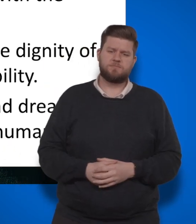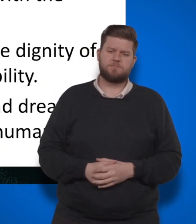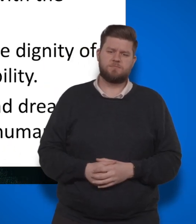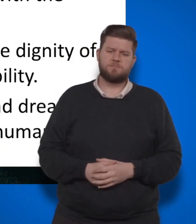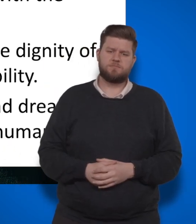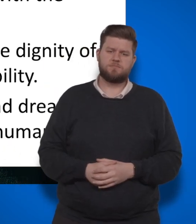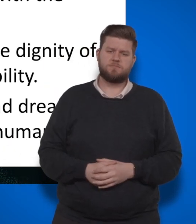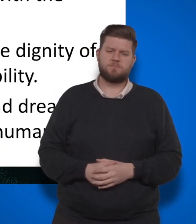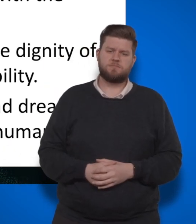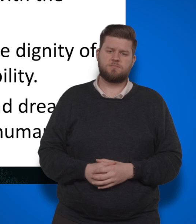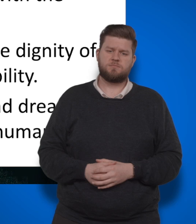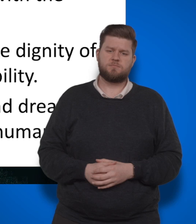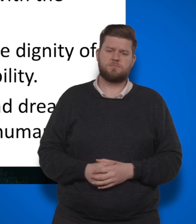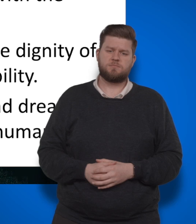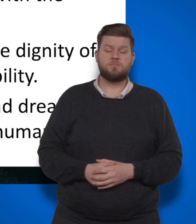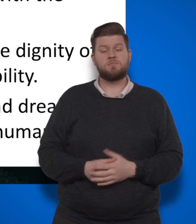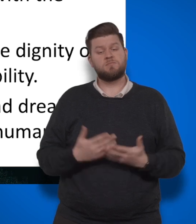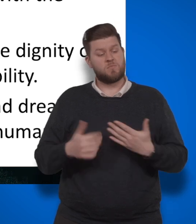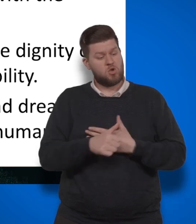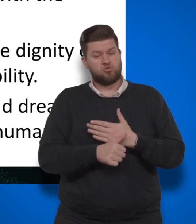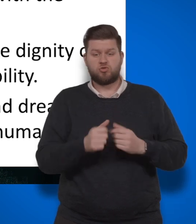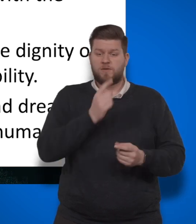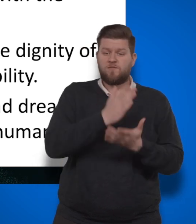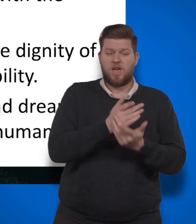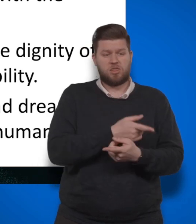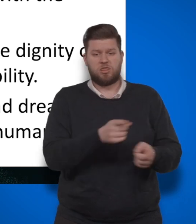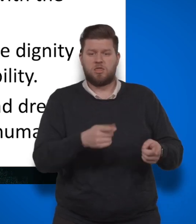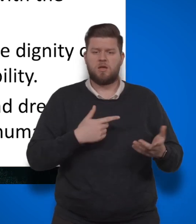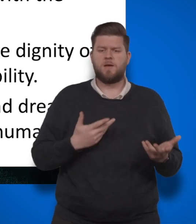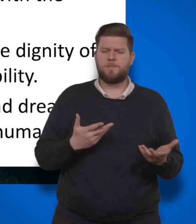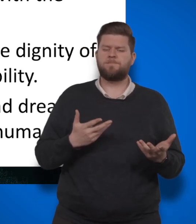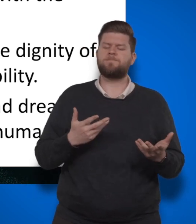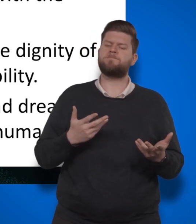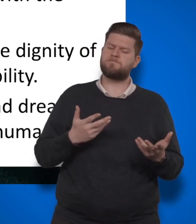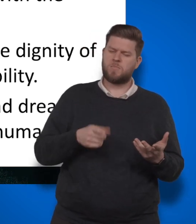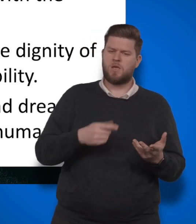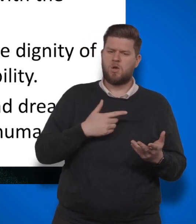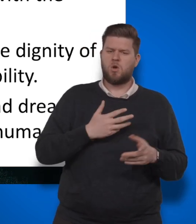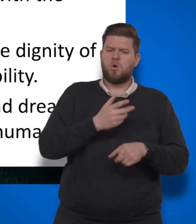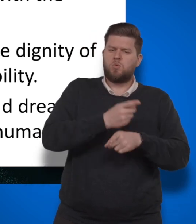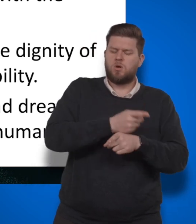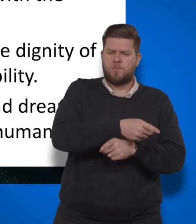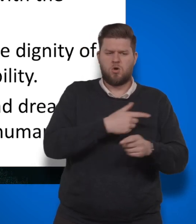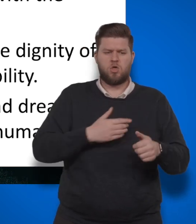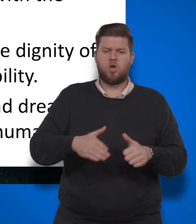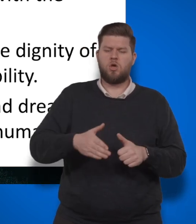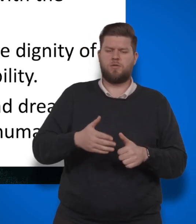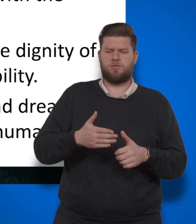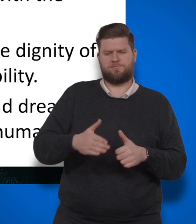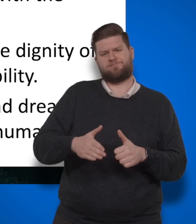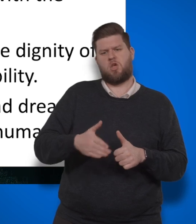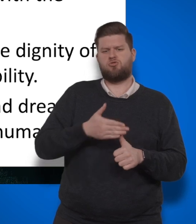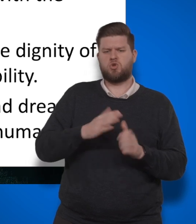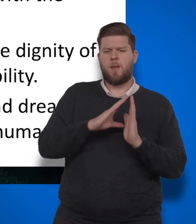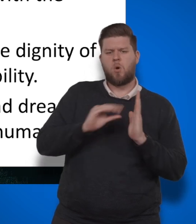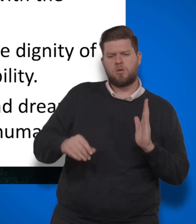And the Christian faith points to the dignity and value of the original model, Mark I humanity. This is reinforced